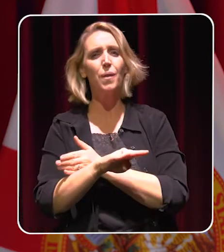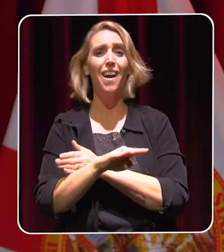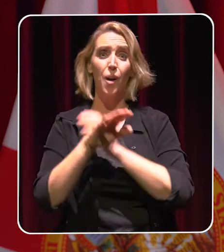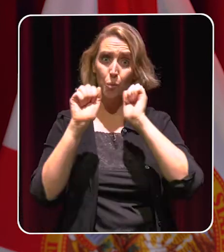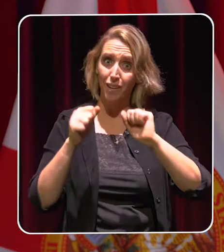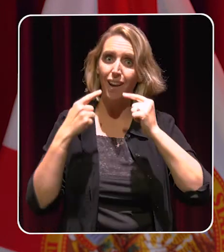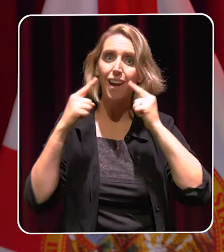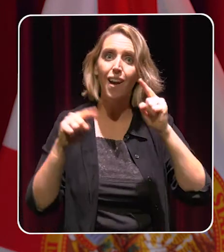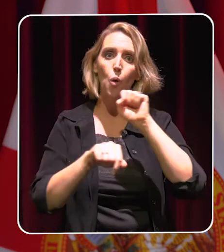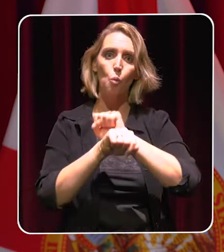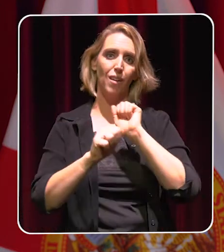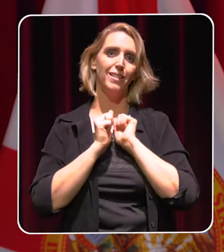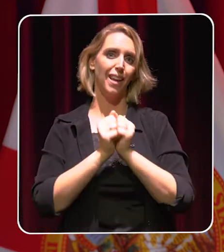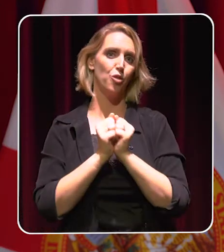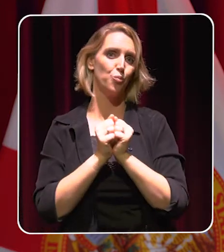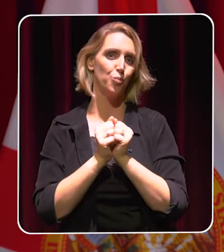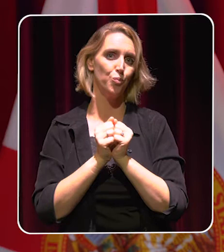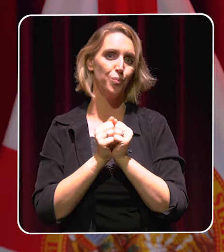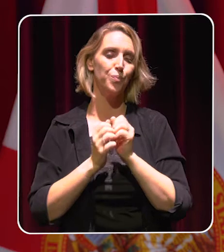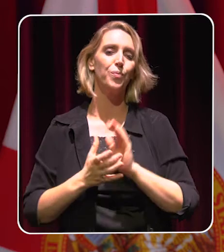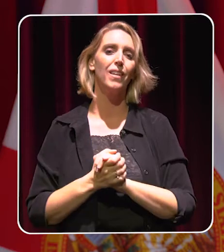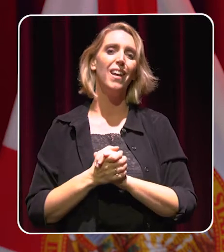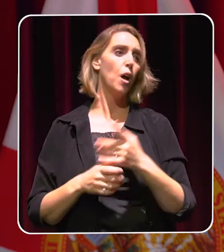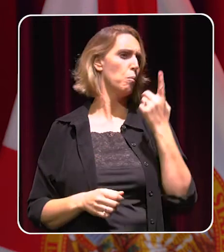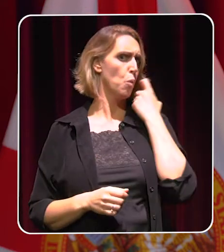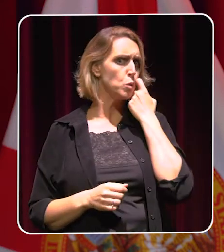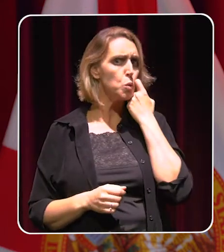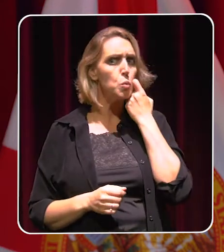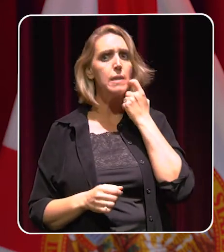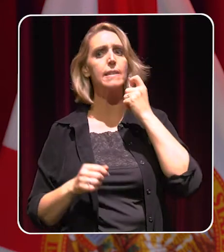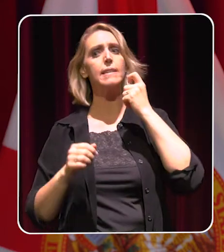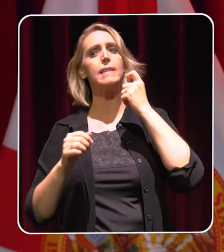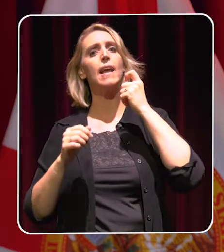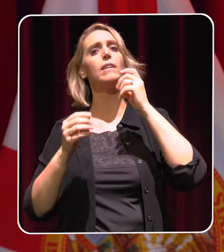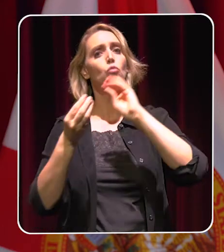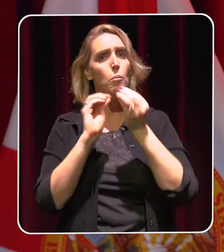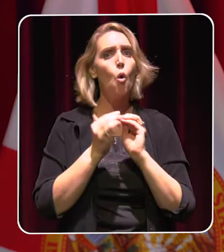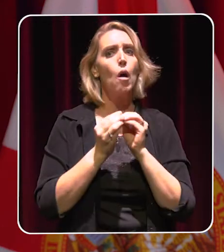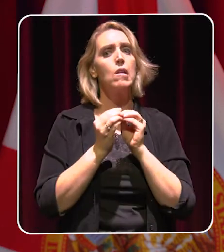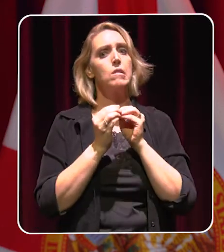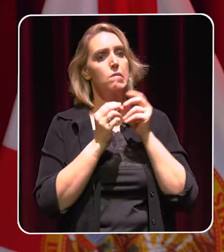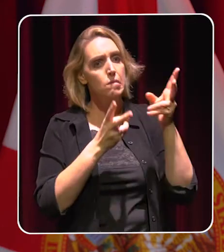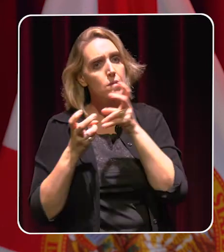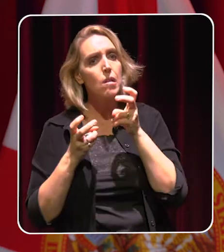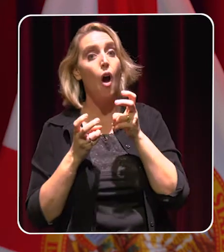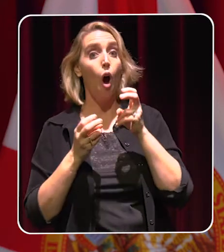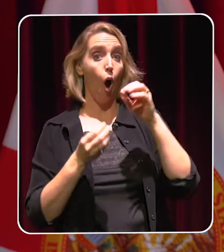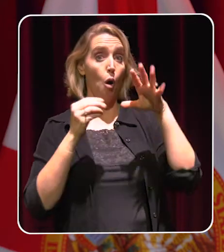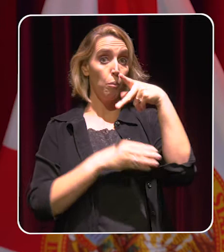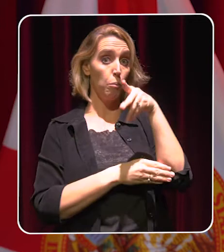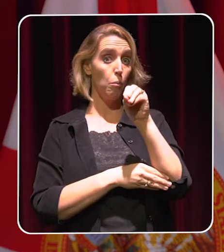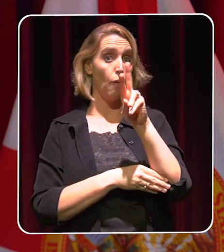can accomplish working together. According to the most recent data, since 2015, we've lowered